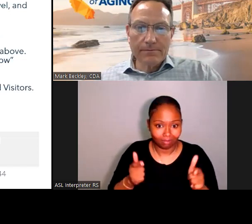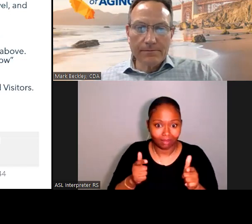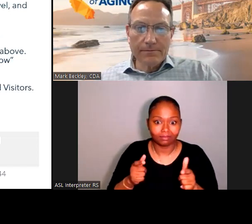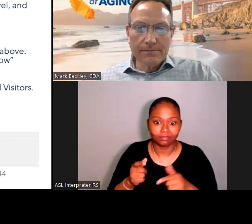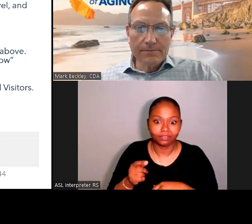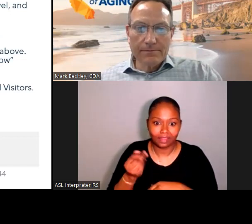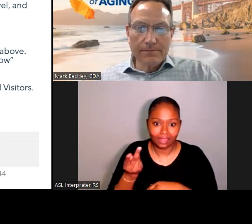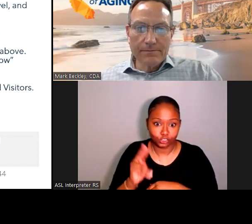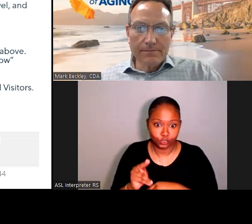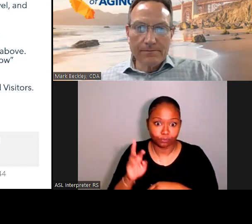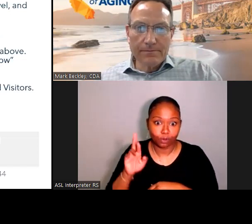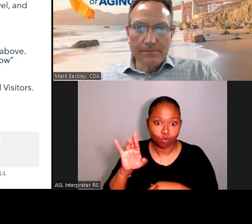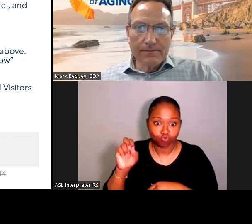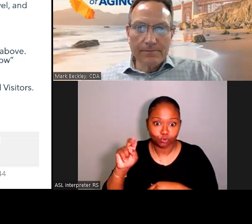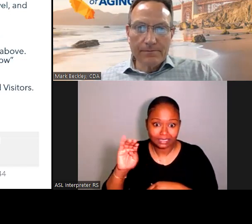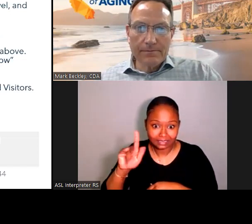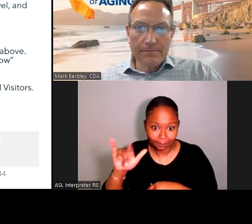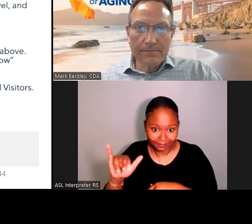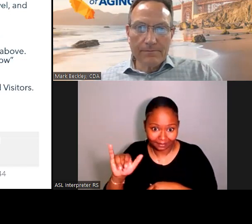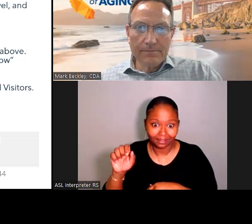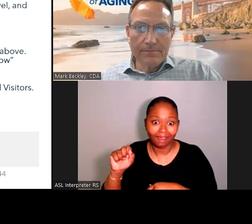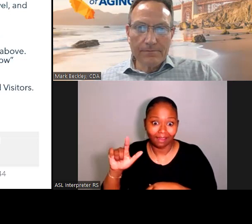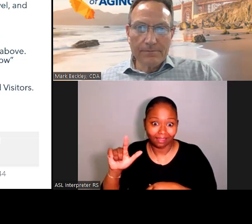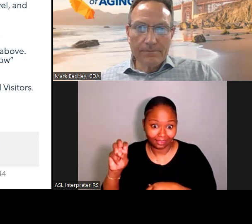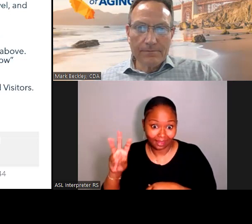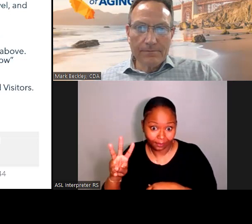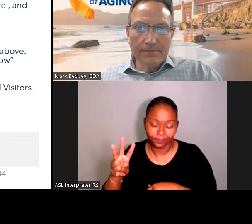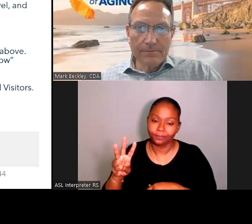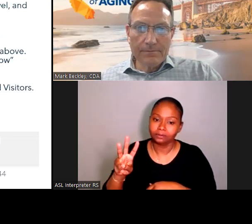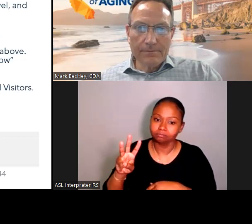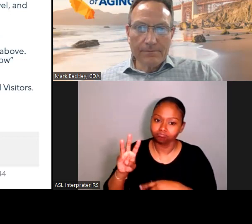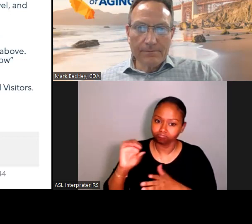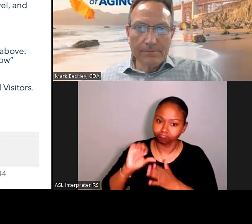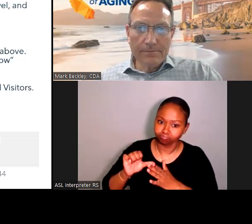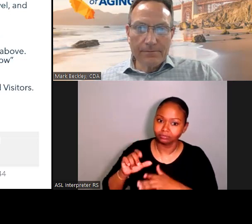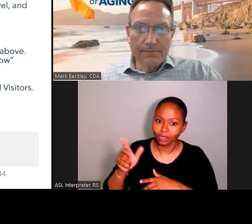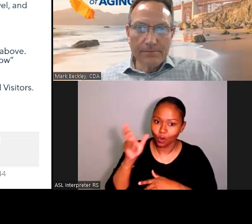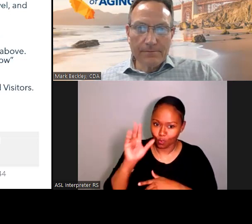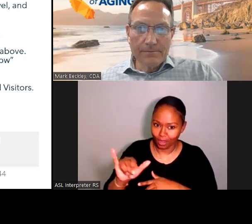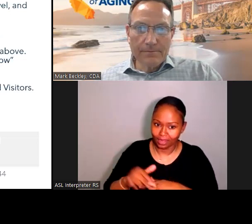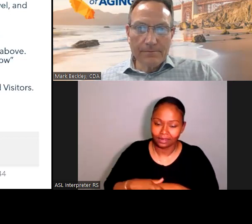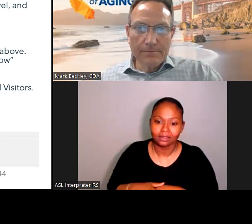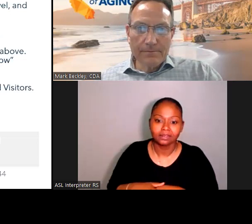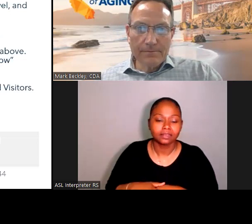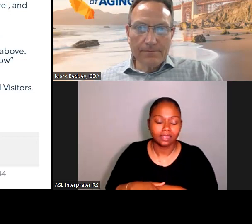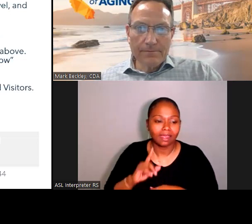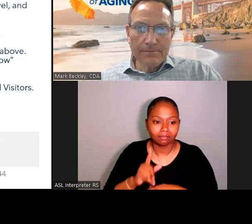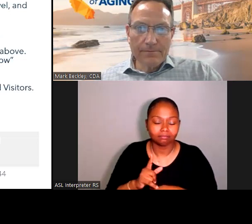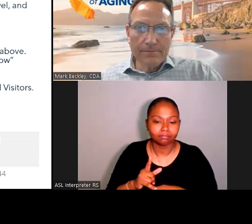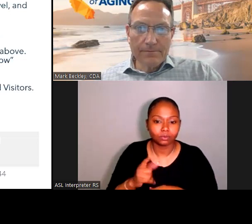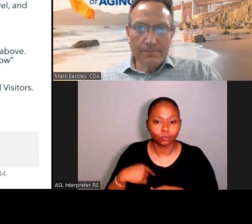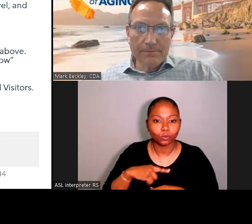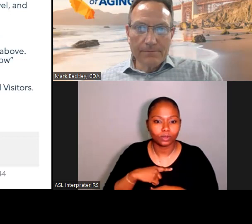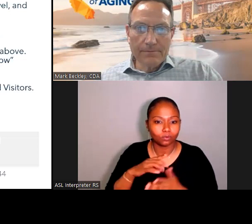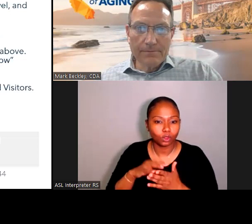clear. And so I think what we'll do, what we endeavored, kind of the spirit of that was getting to the person-centeredness that